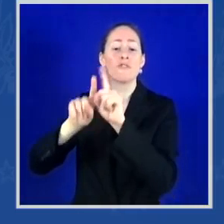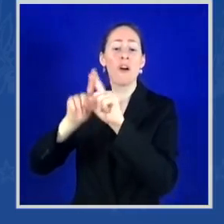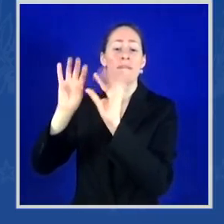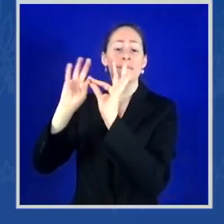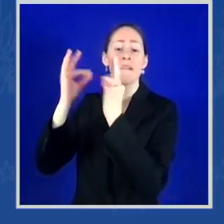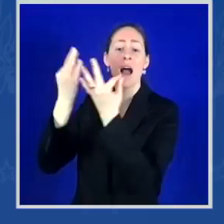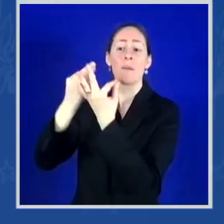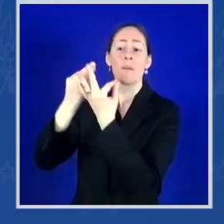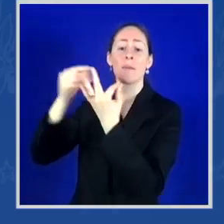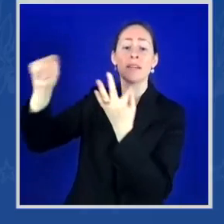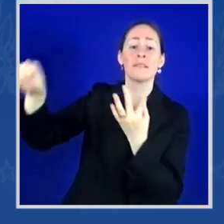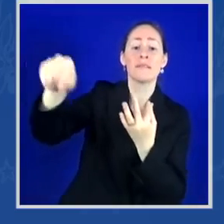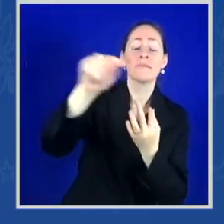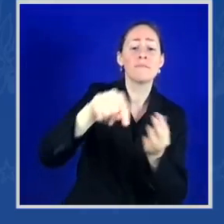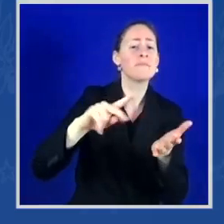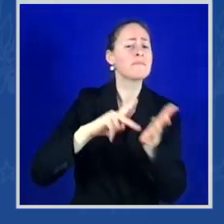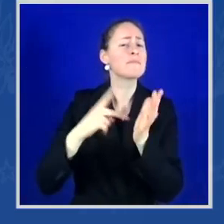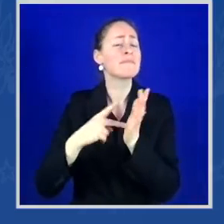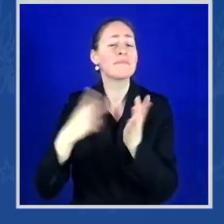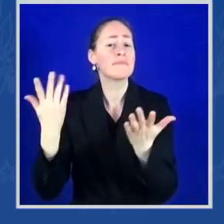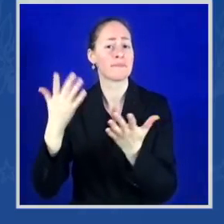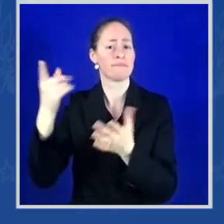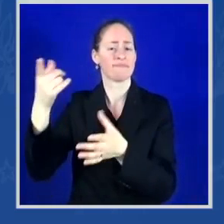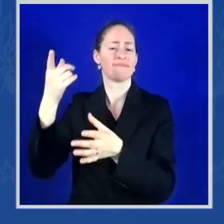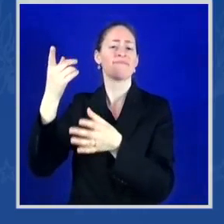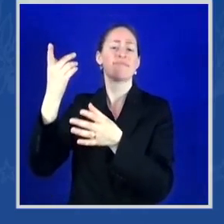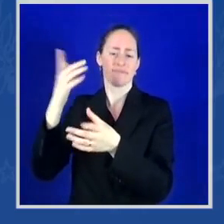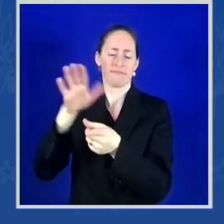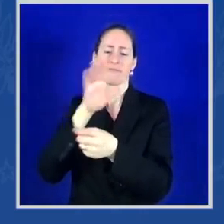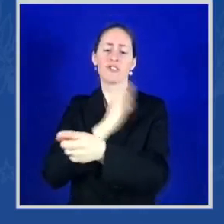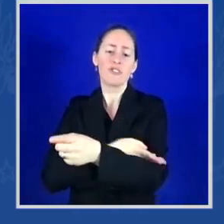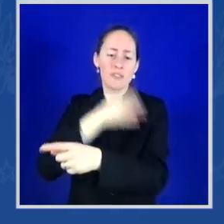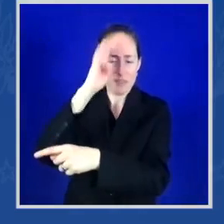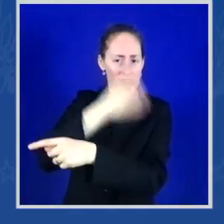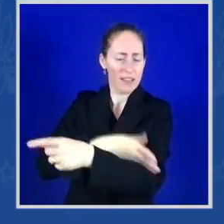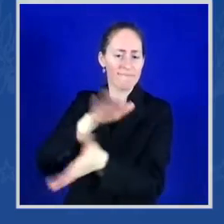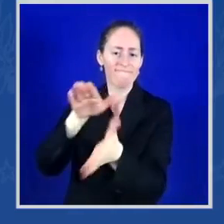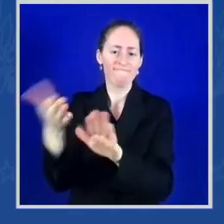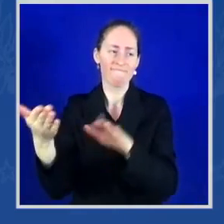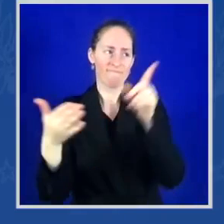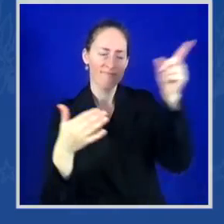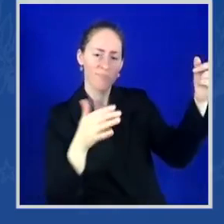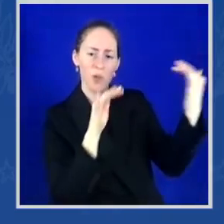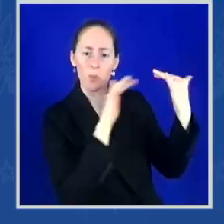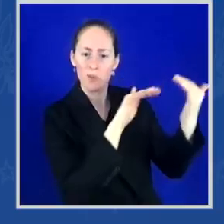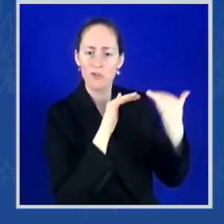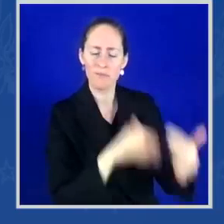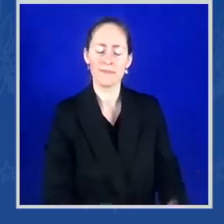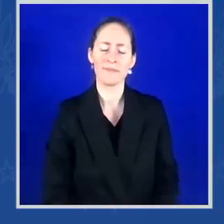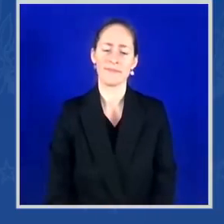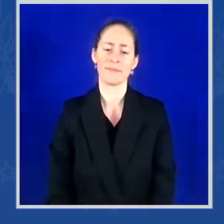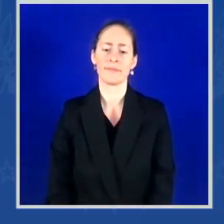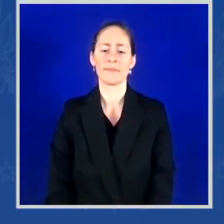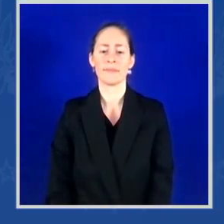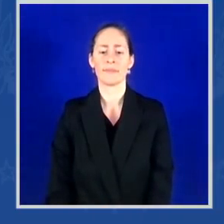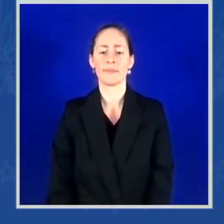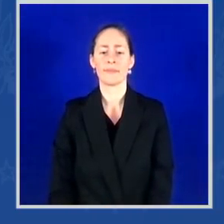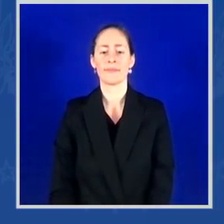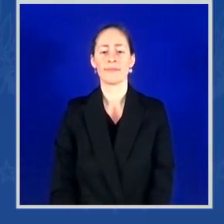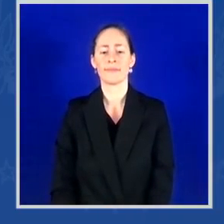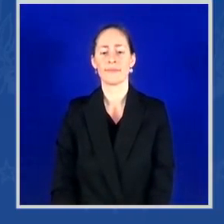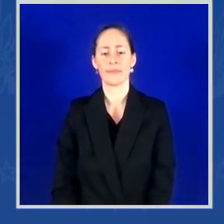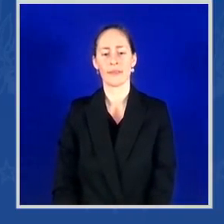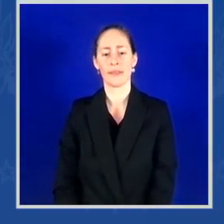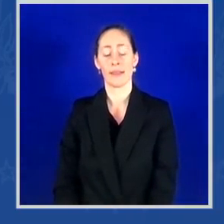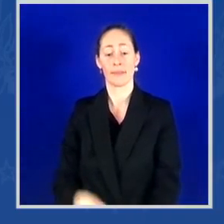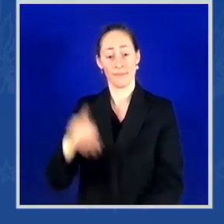do, or as well as I do, that the moment that we celebrate it is the toughest day of the year. We're